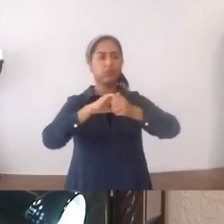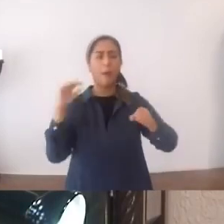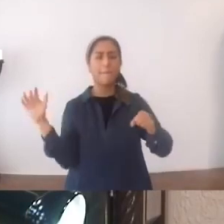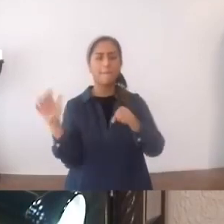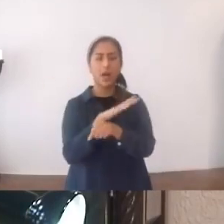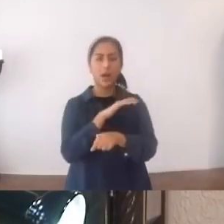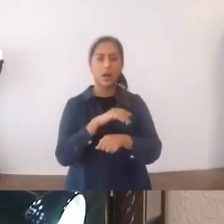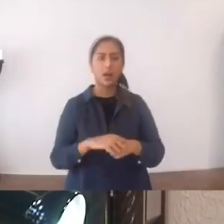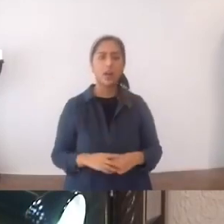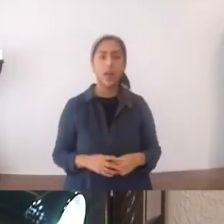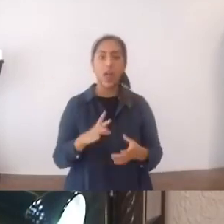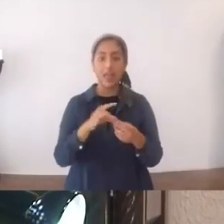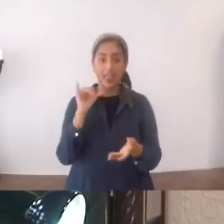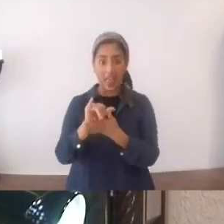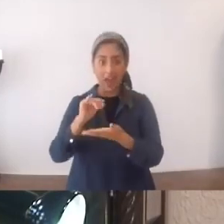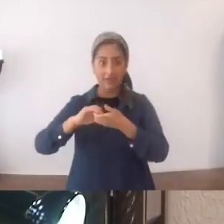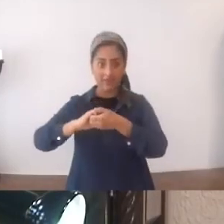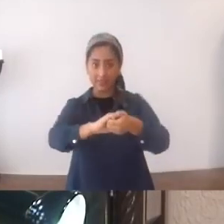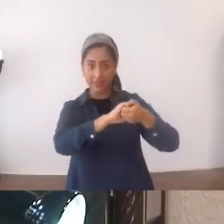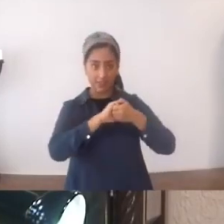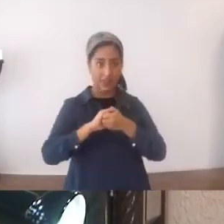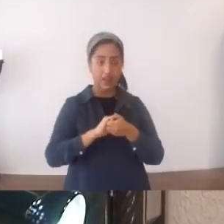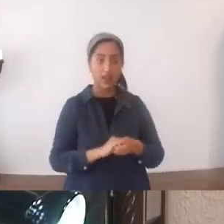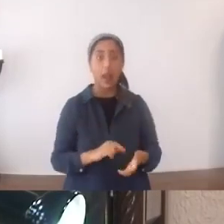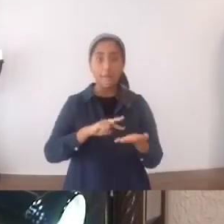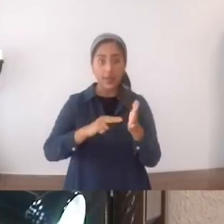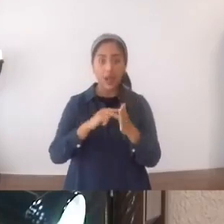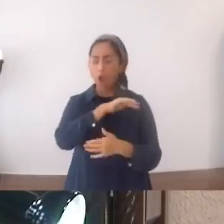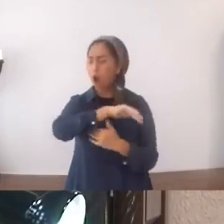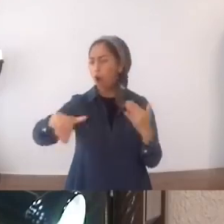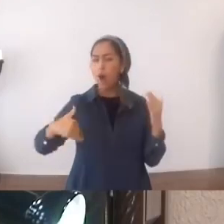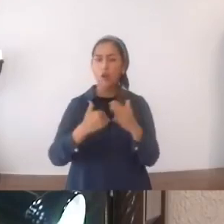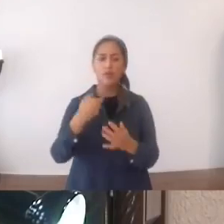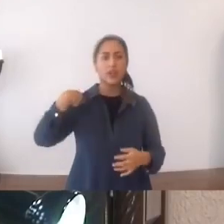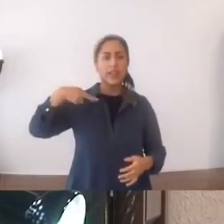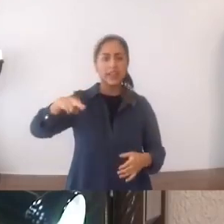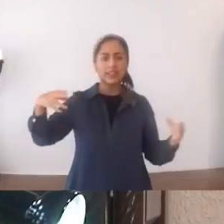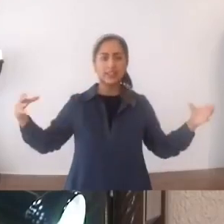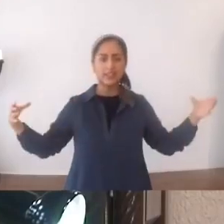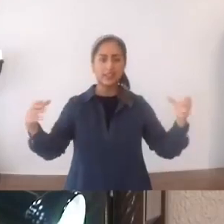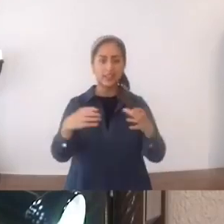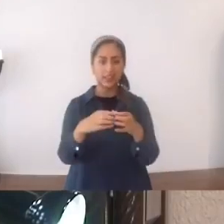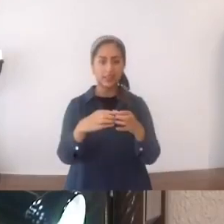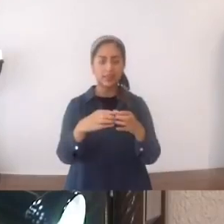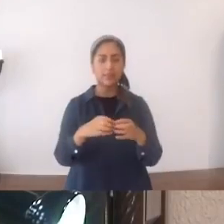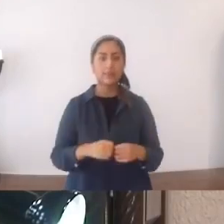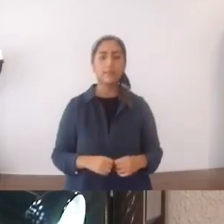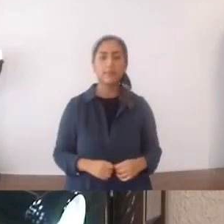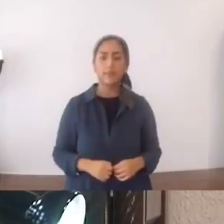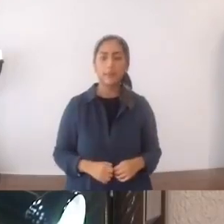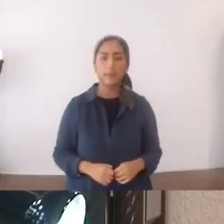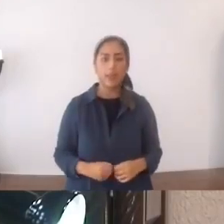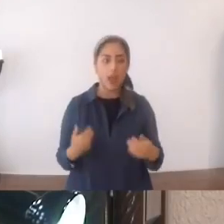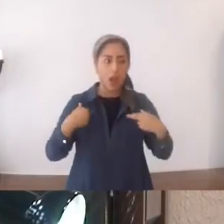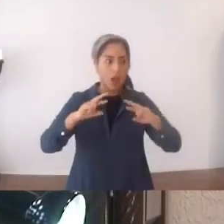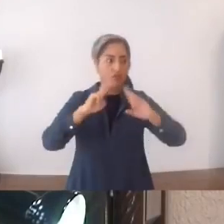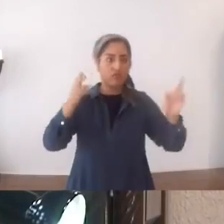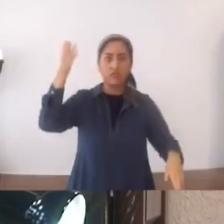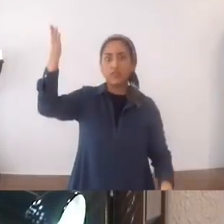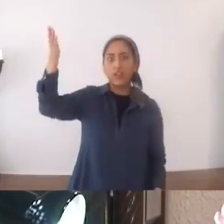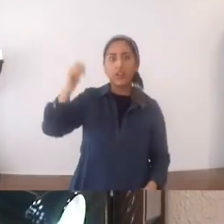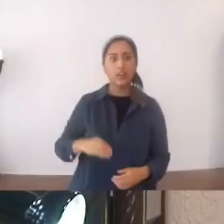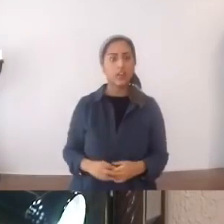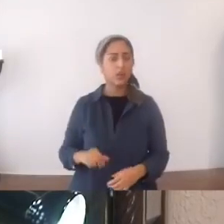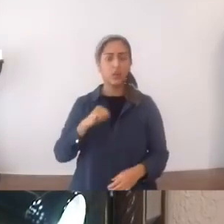ecumenismo total, There's a total ecumenism, y ese ecumenismo, and that que es la unión ecumenism, de todas las religiones, that is all religions being